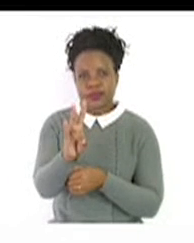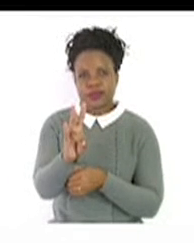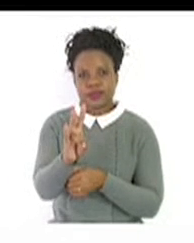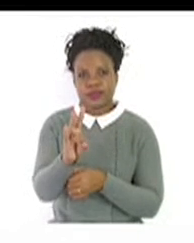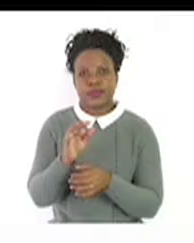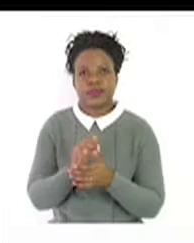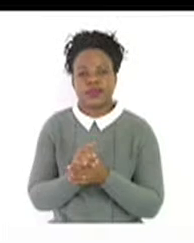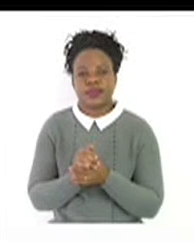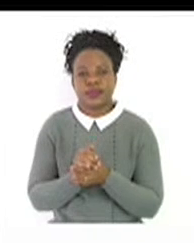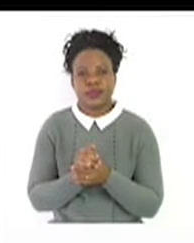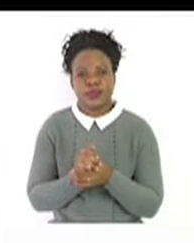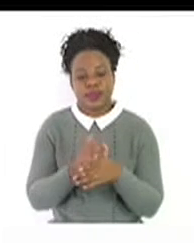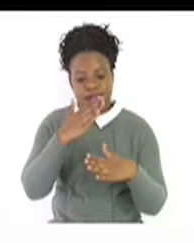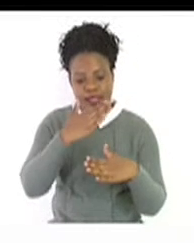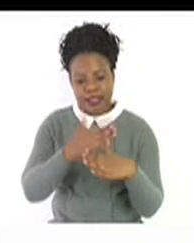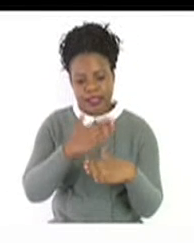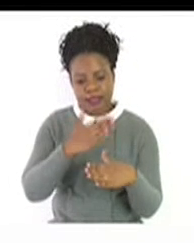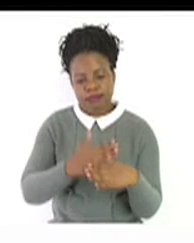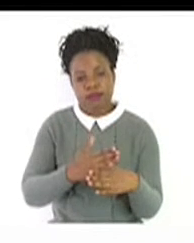Activity 4.